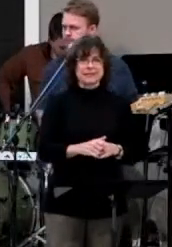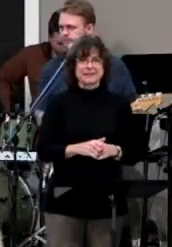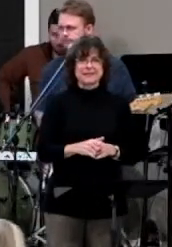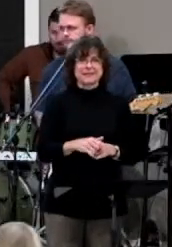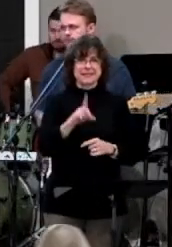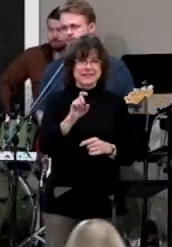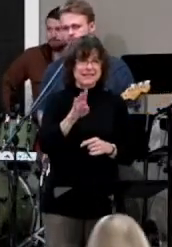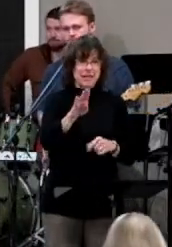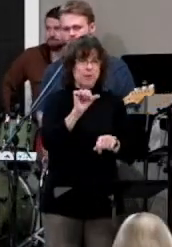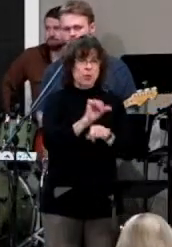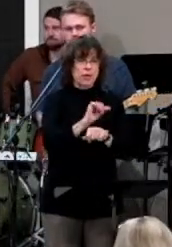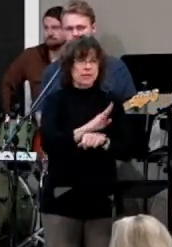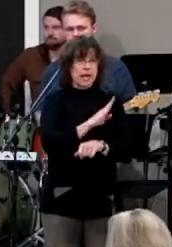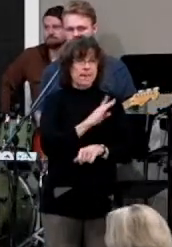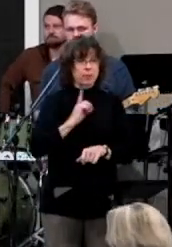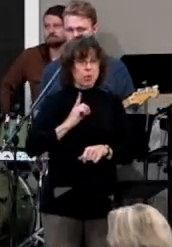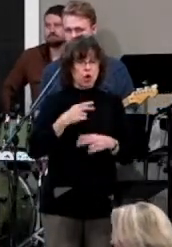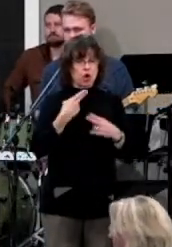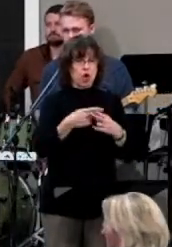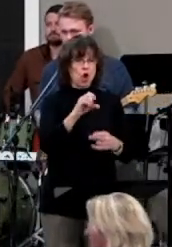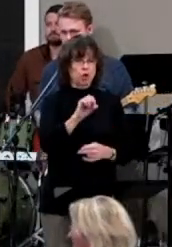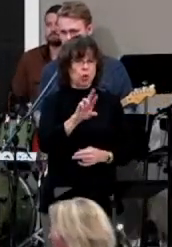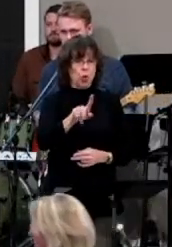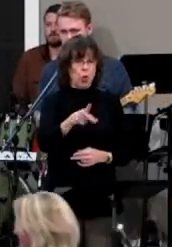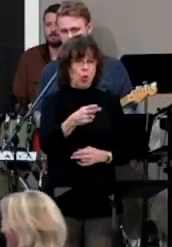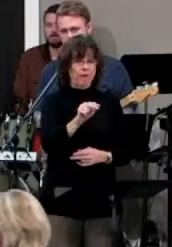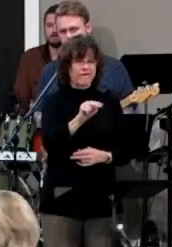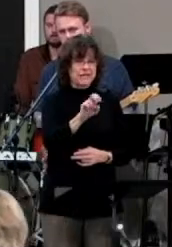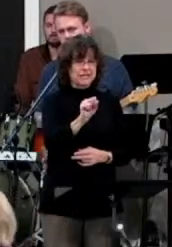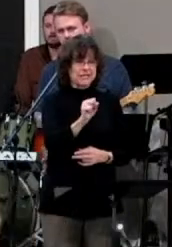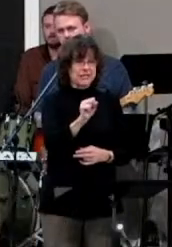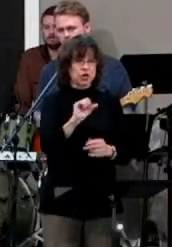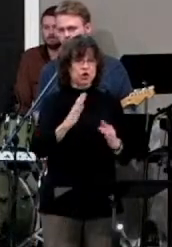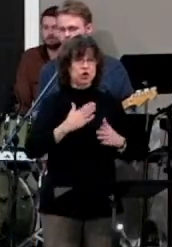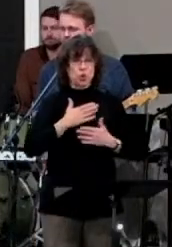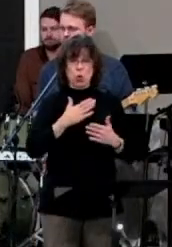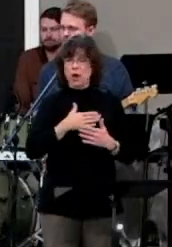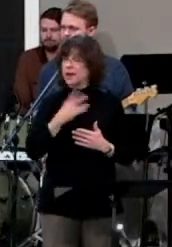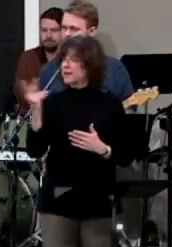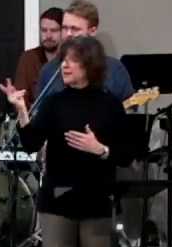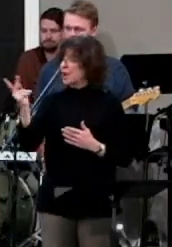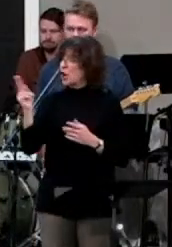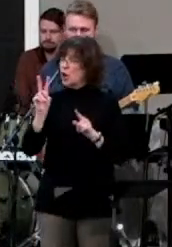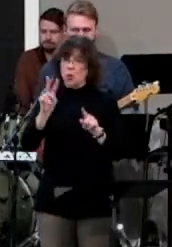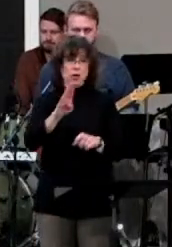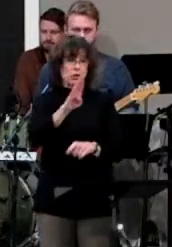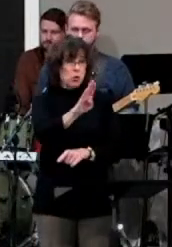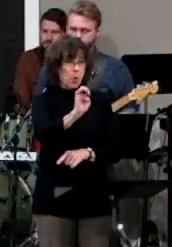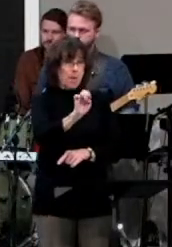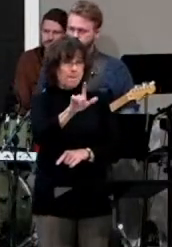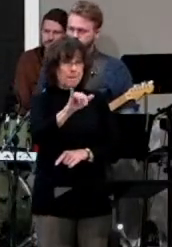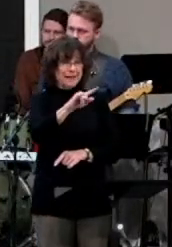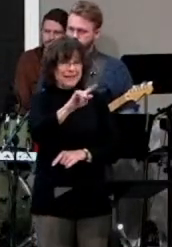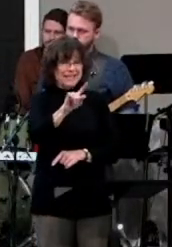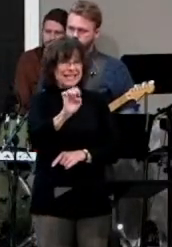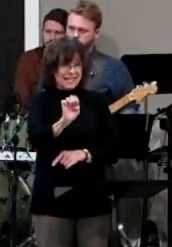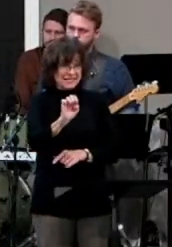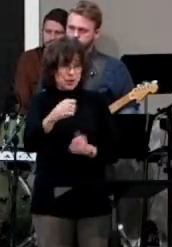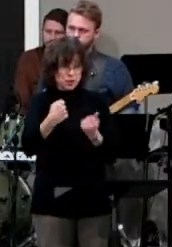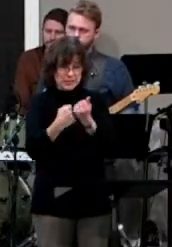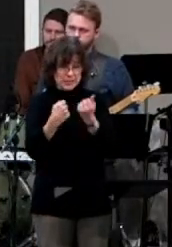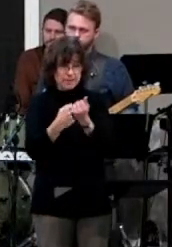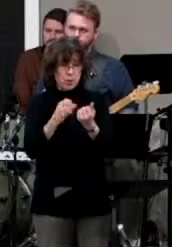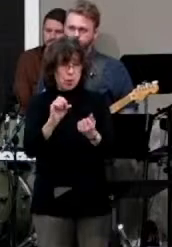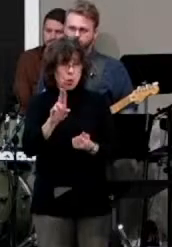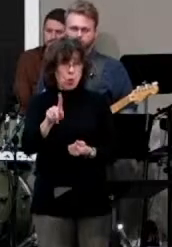on a board called Orphans Joy, and Deb and Liz are going to be traveling this week to Belize to be a support to an orphanage down there.